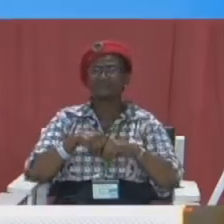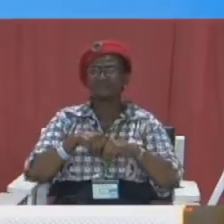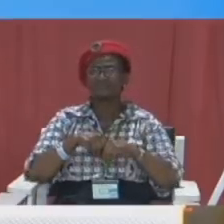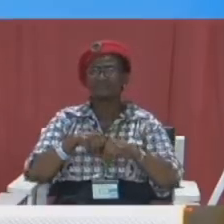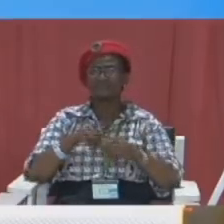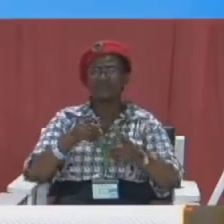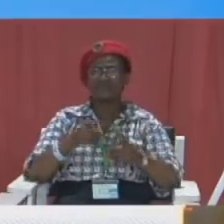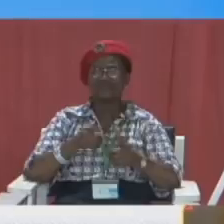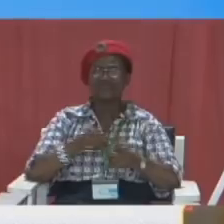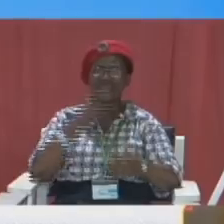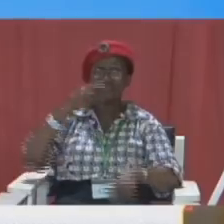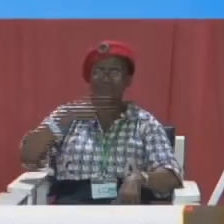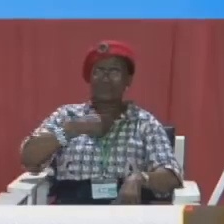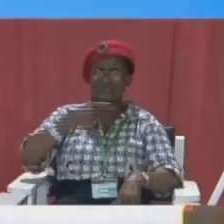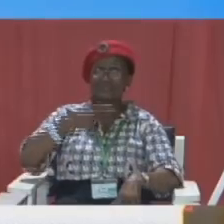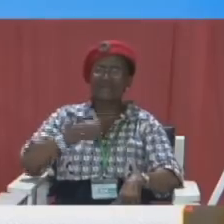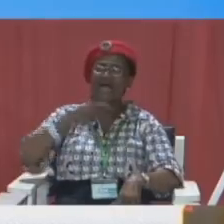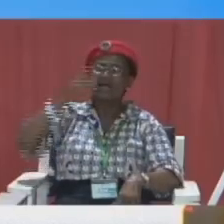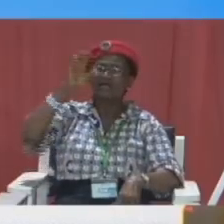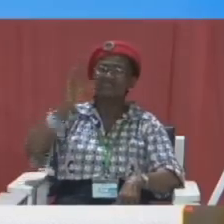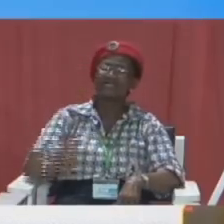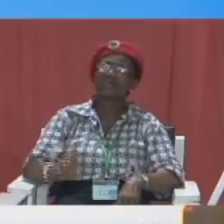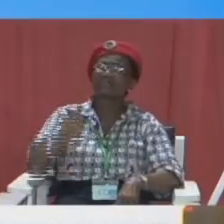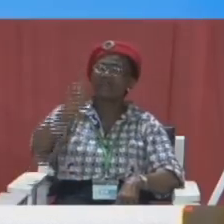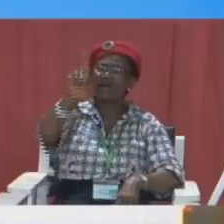1 Peter chapter 1,